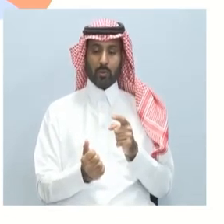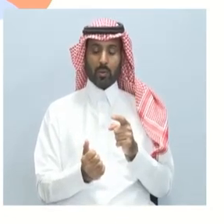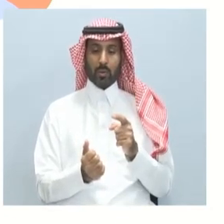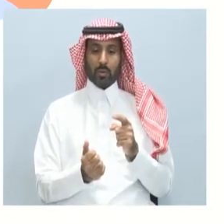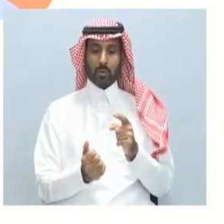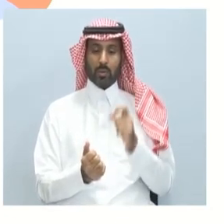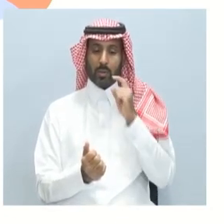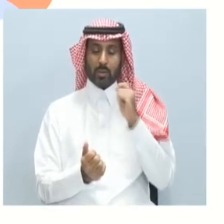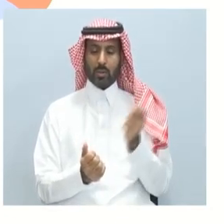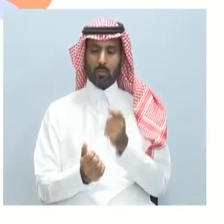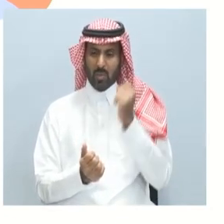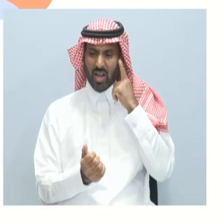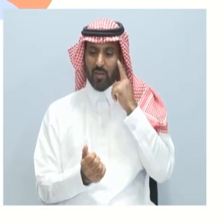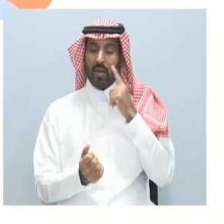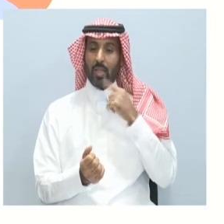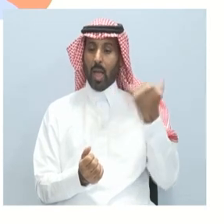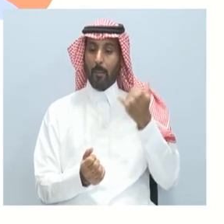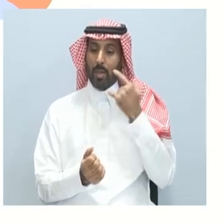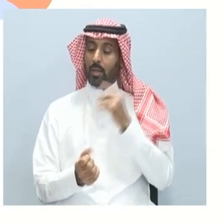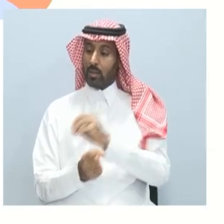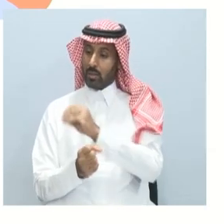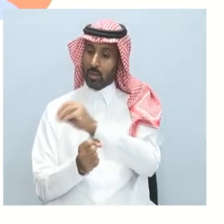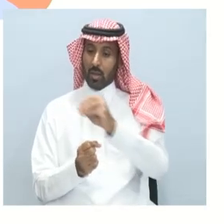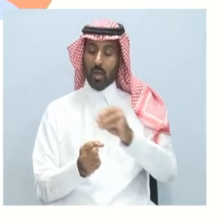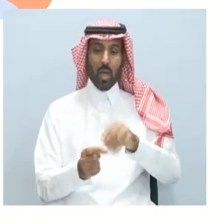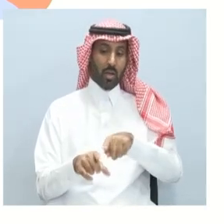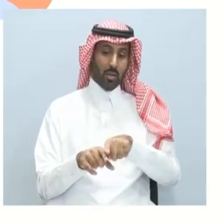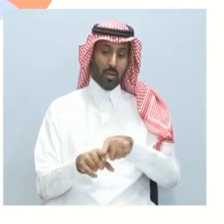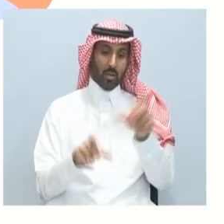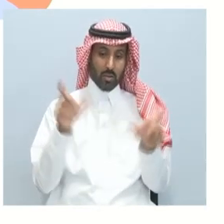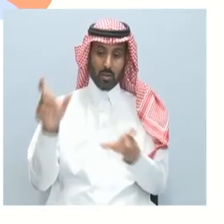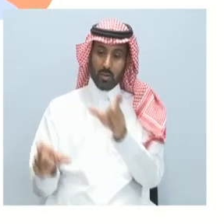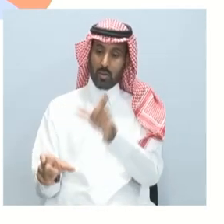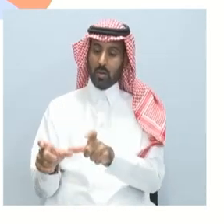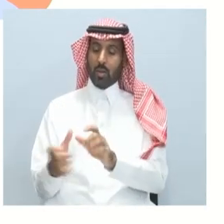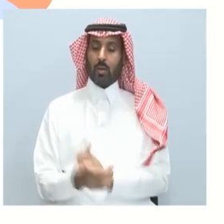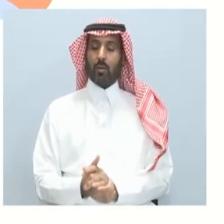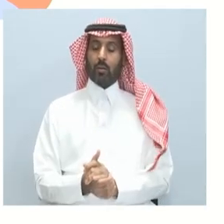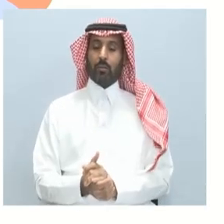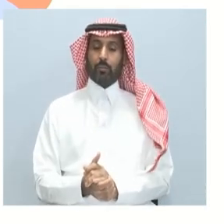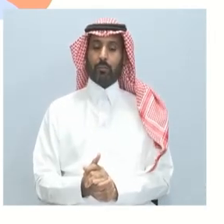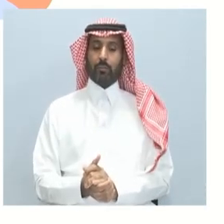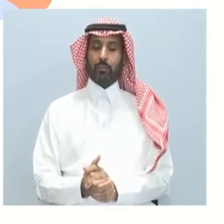state the importance of sharing characteristics between friends as a personal opinion.